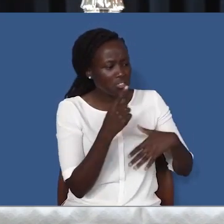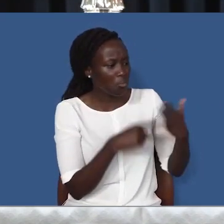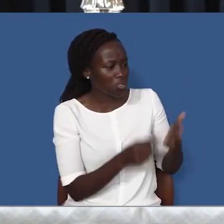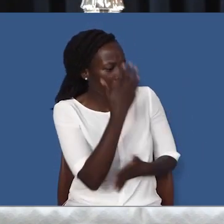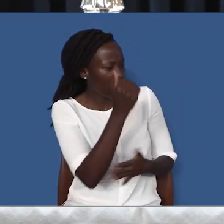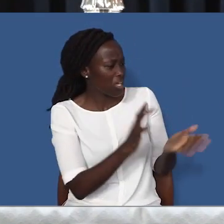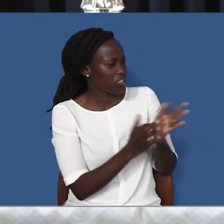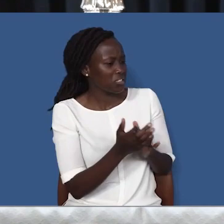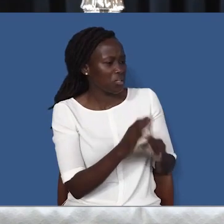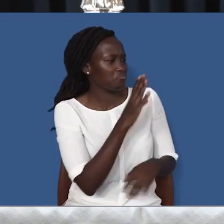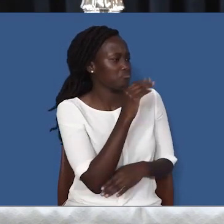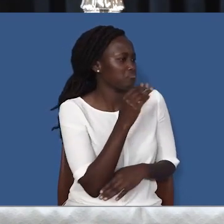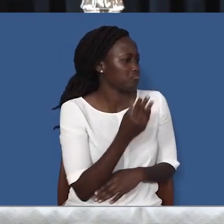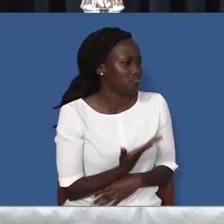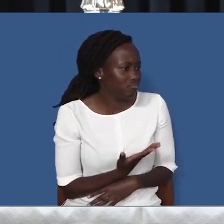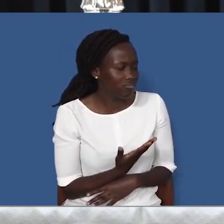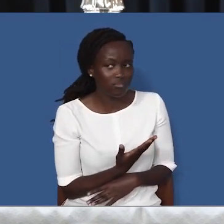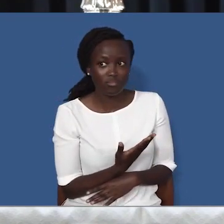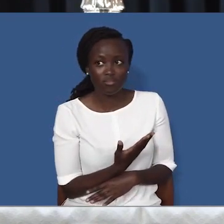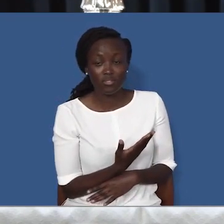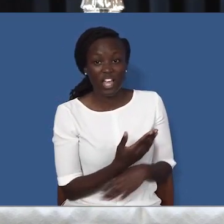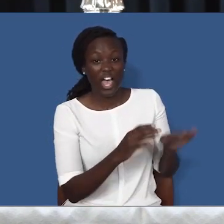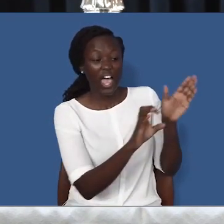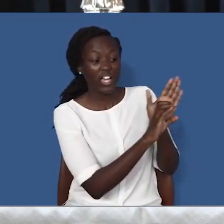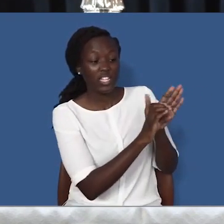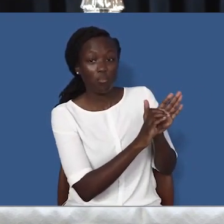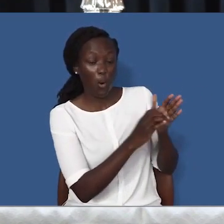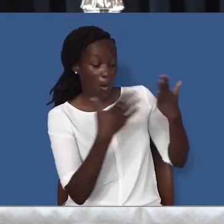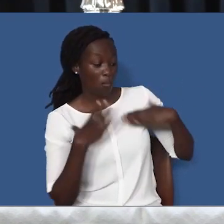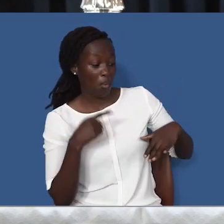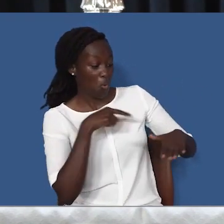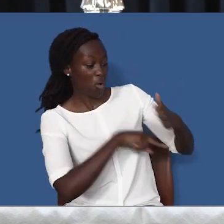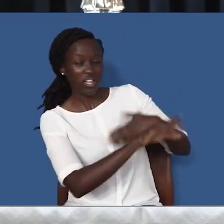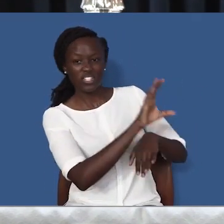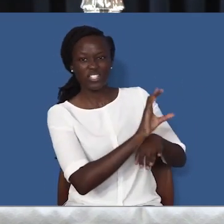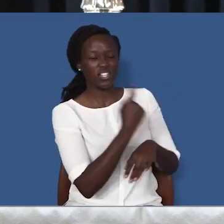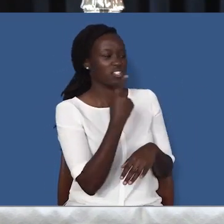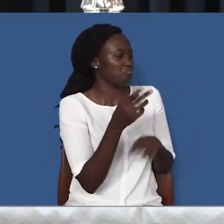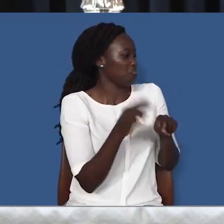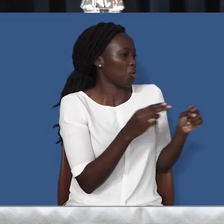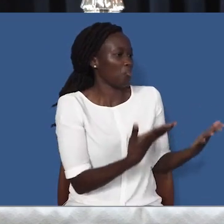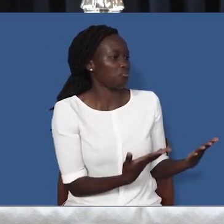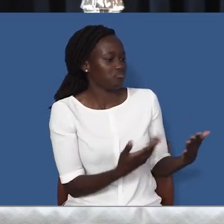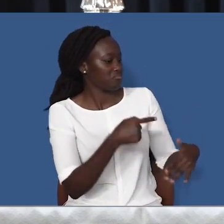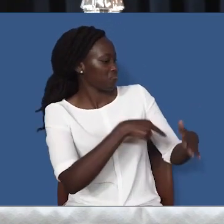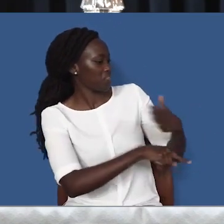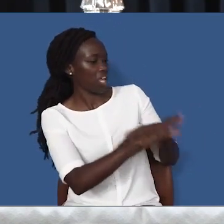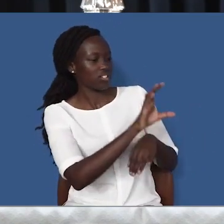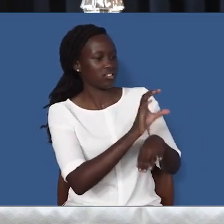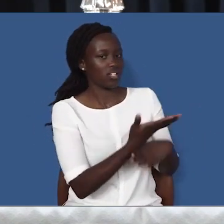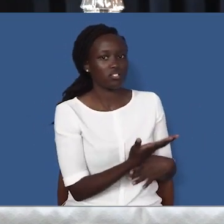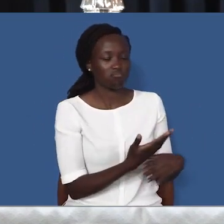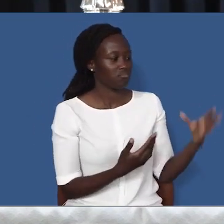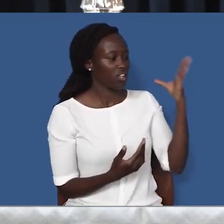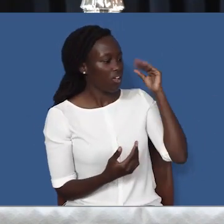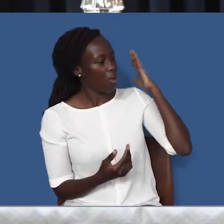talks. A replica of those who come to church and say, oh, it's business as usual. Let's go to church. Let's just